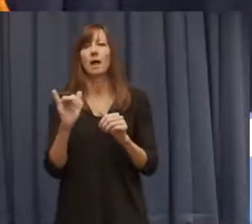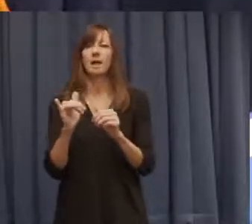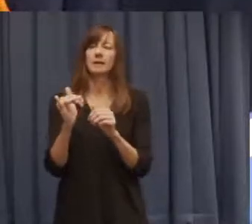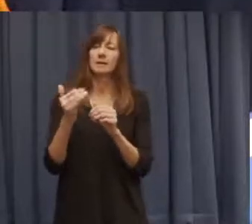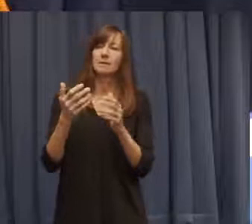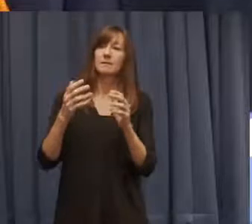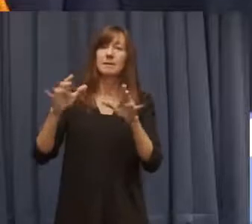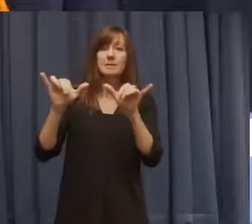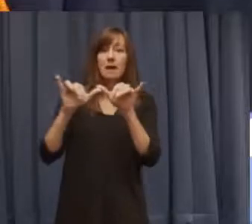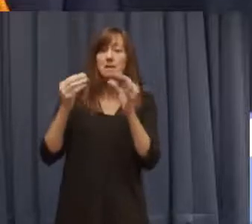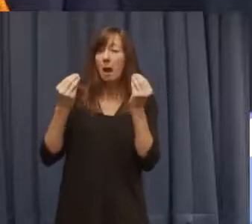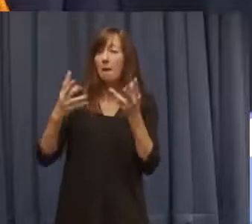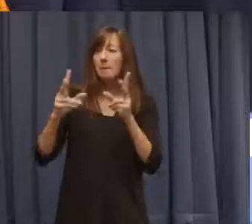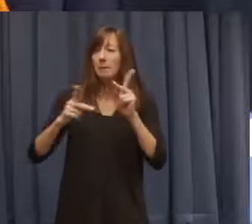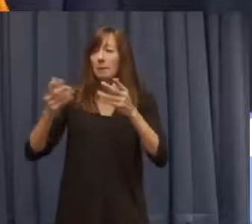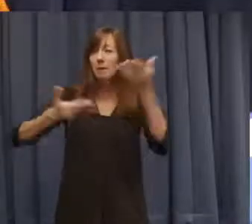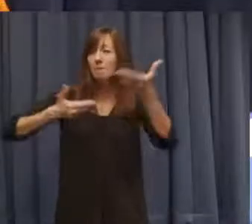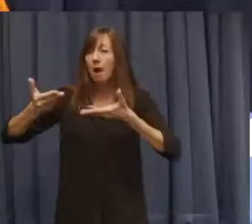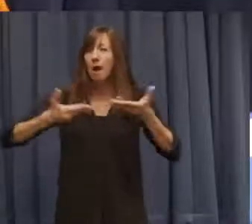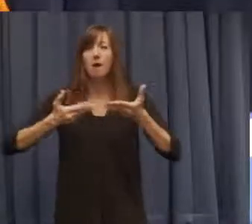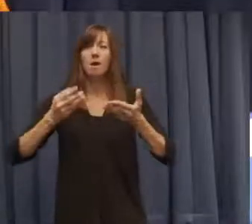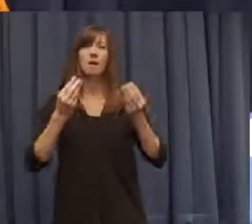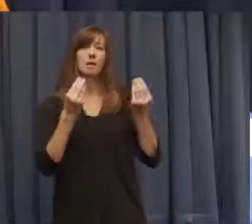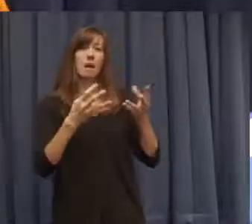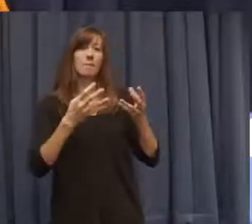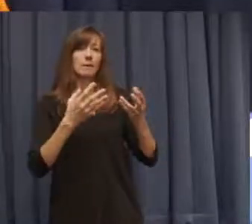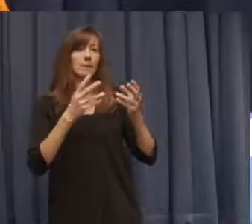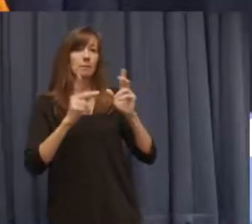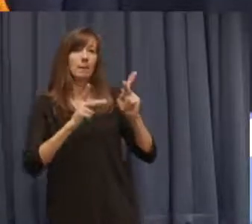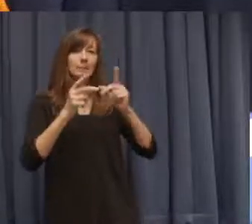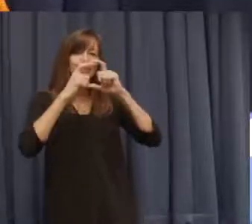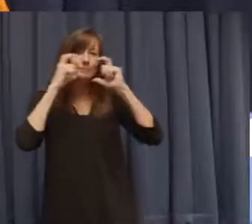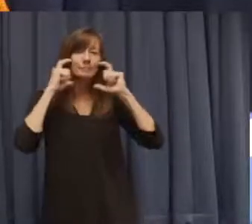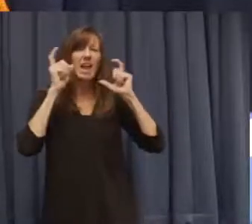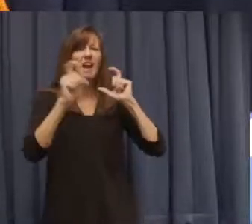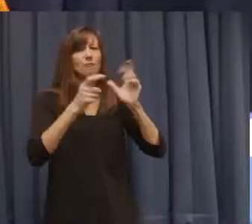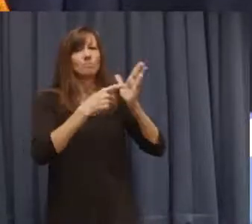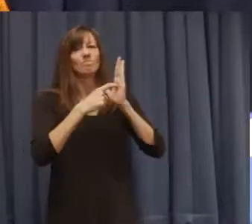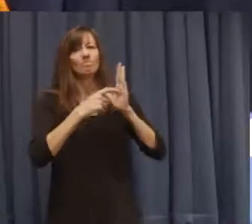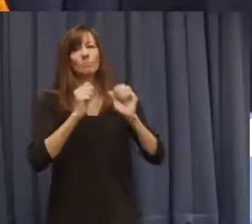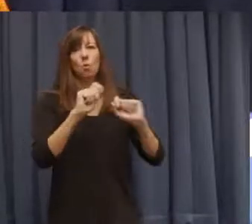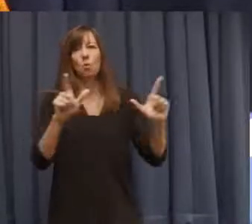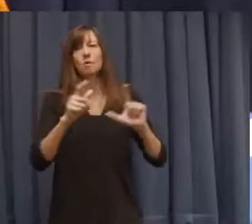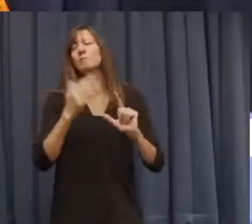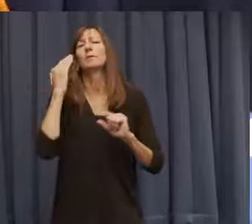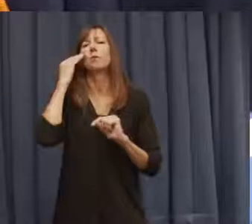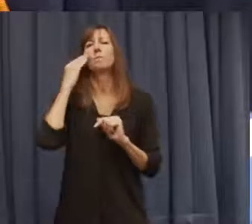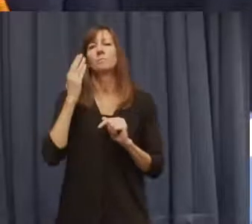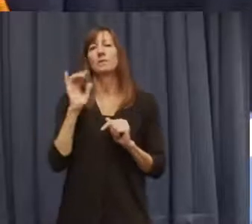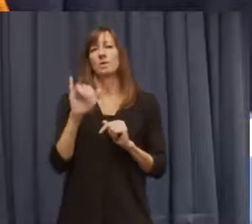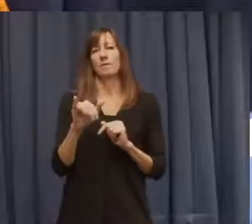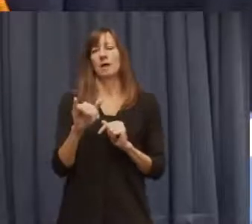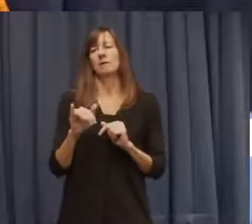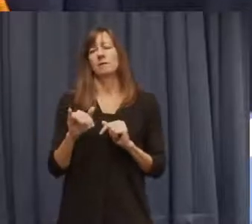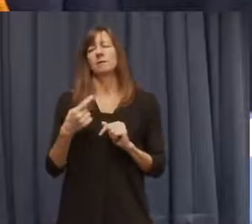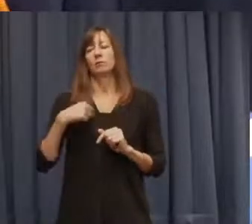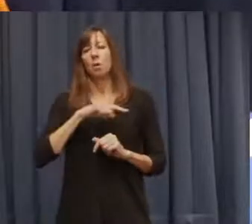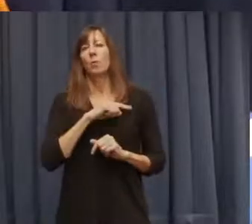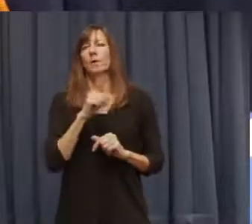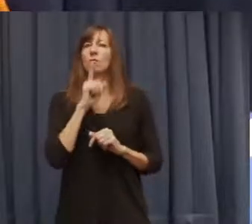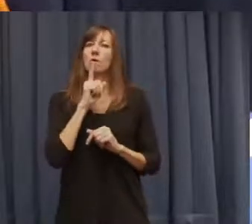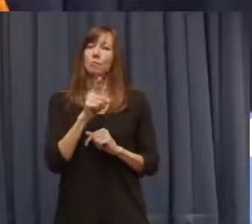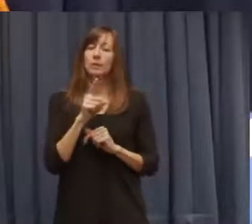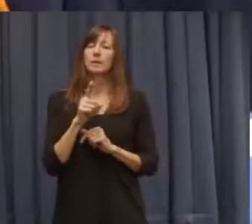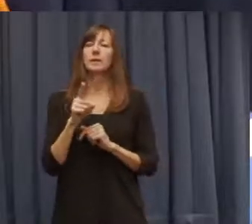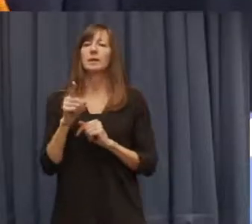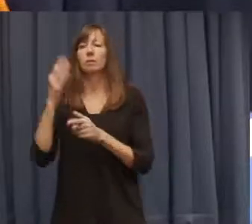two greatest points of risk. And of course, schools, we're watching closely, and I talked about our plan there, but that's another place where we